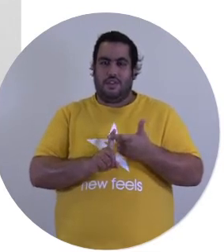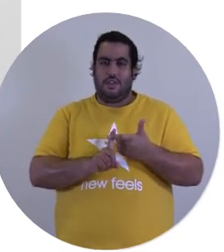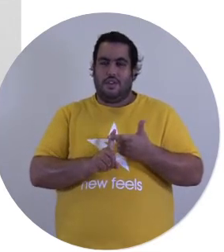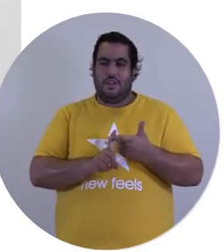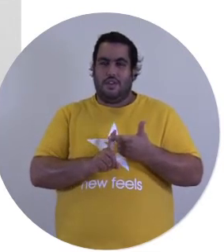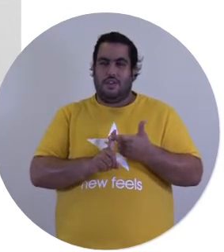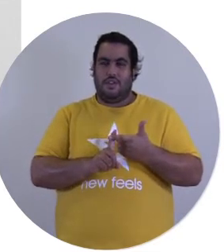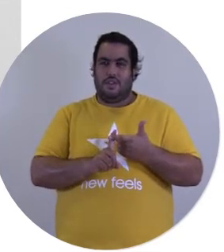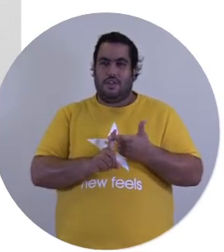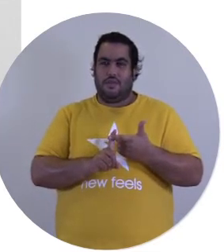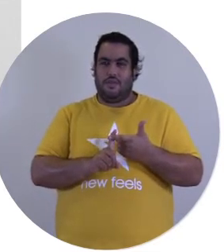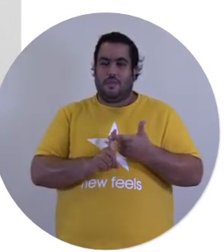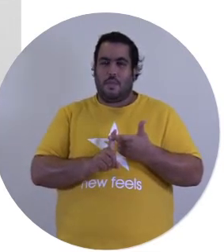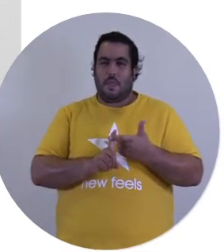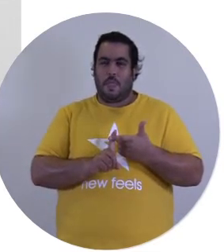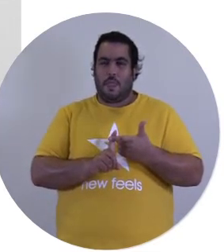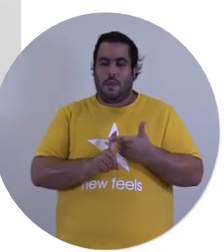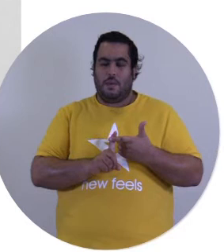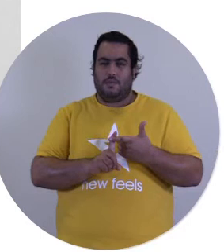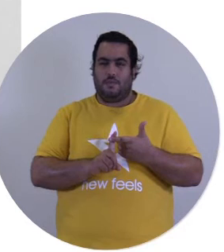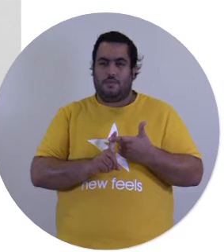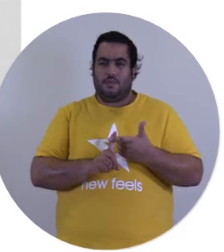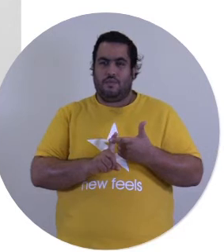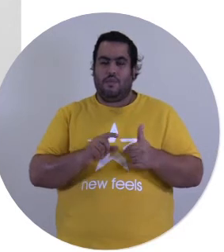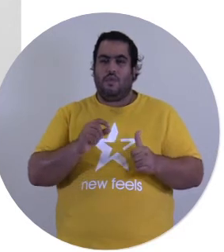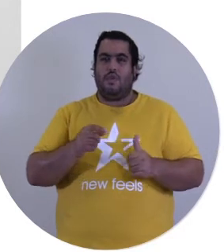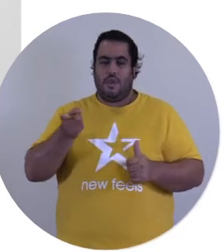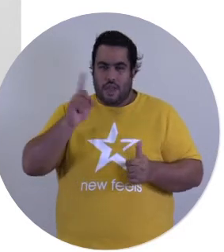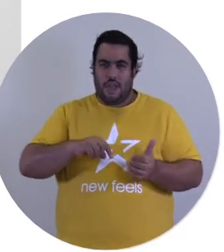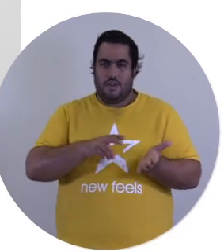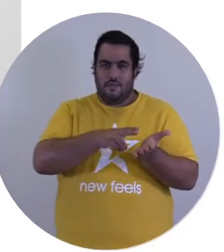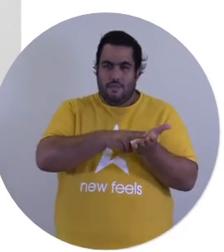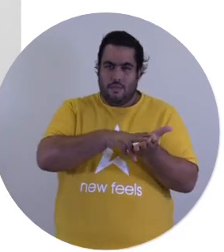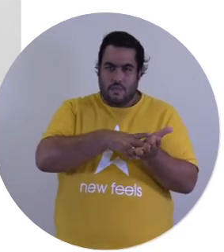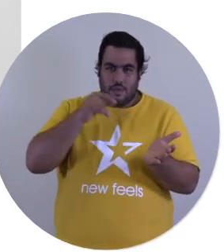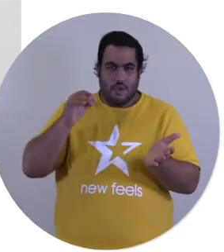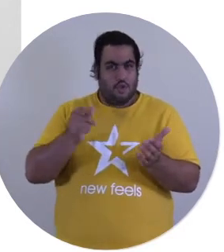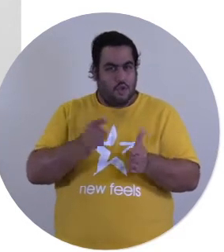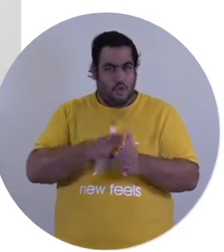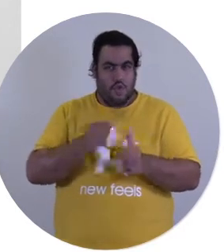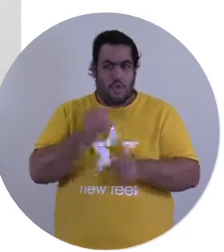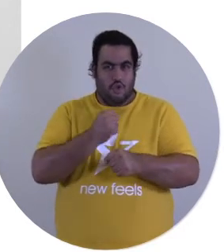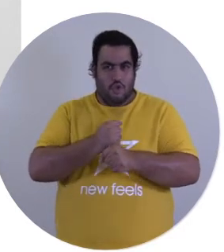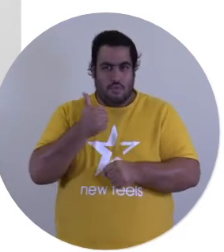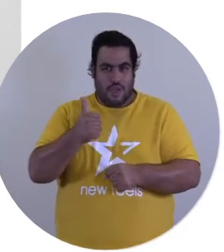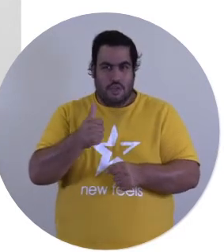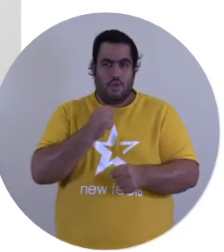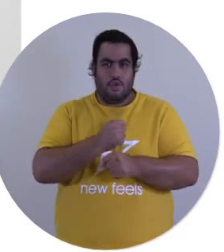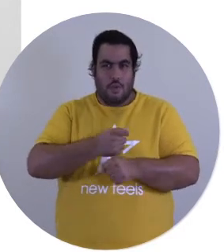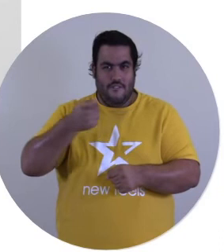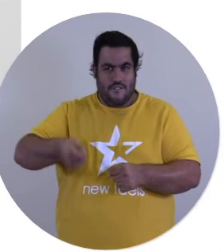disadvantages. Let's take a look at the answers. The advantages would be better paid